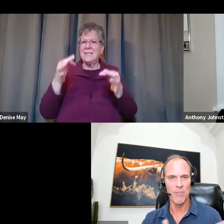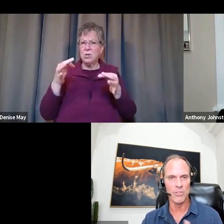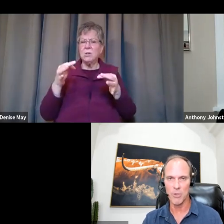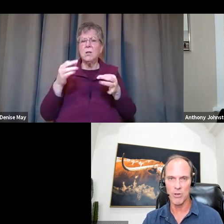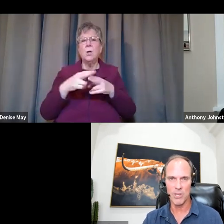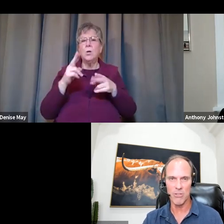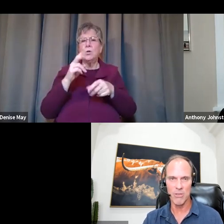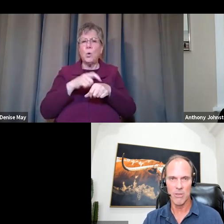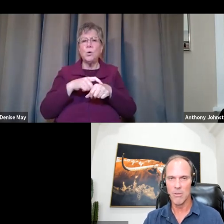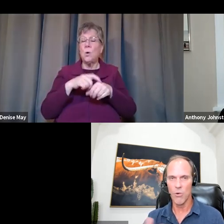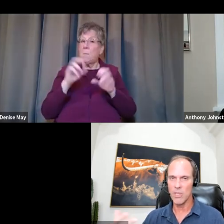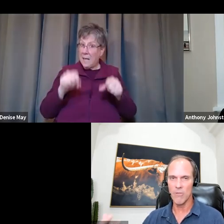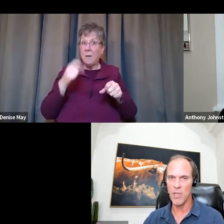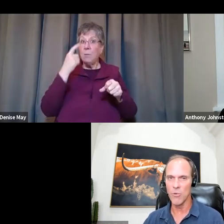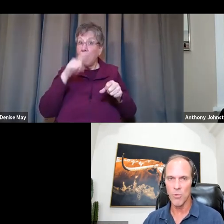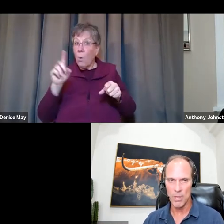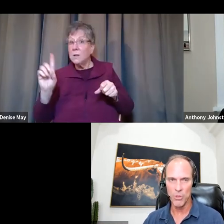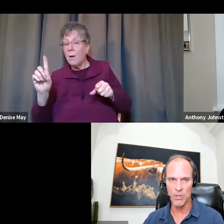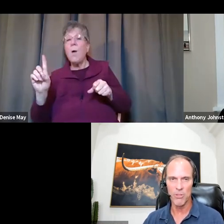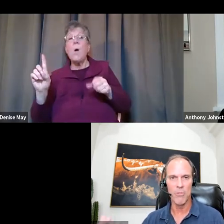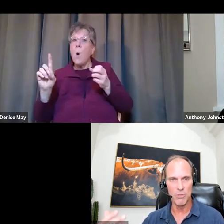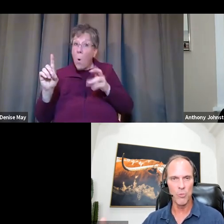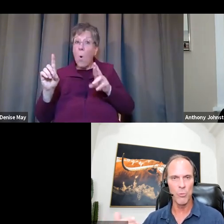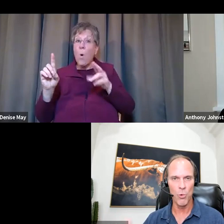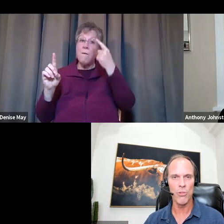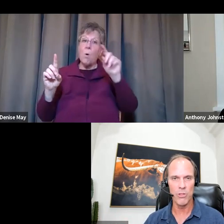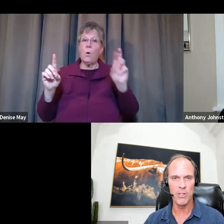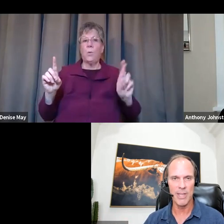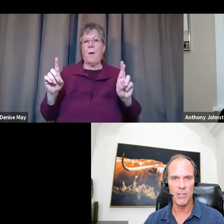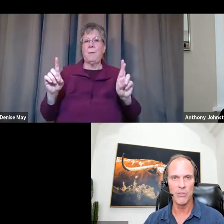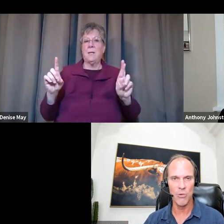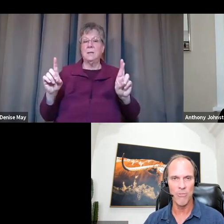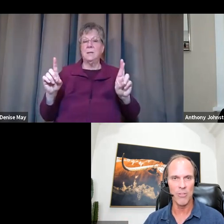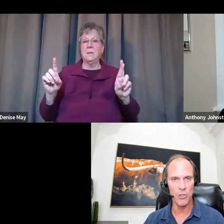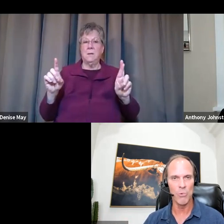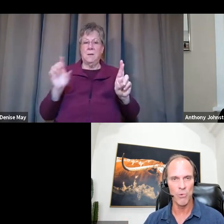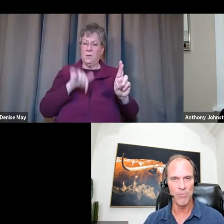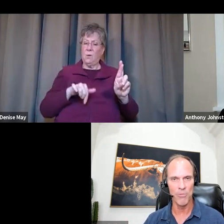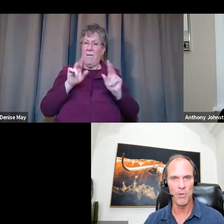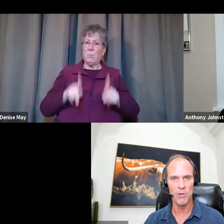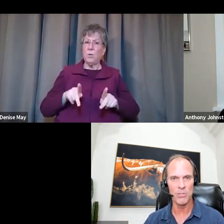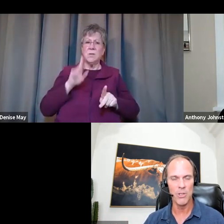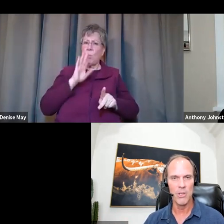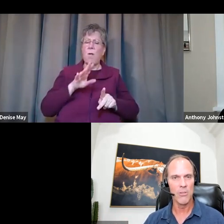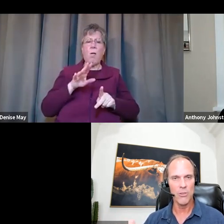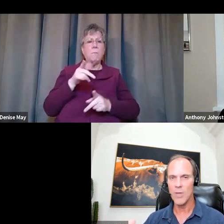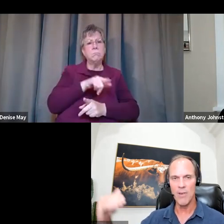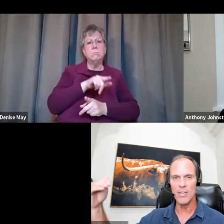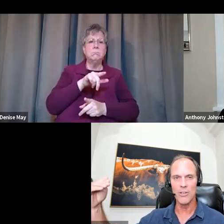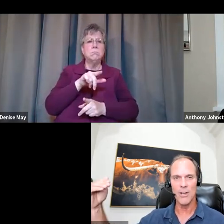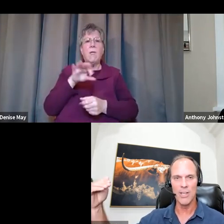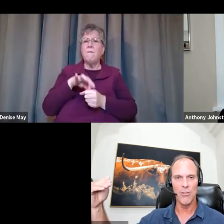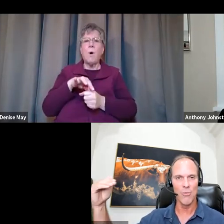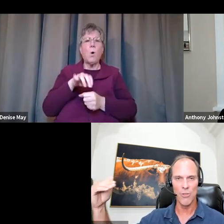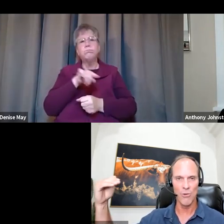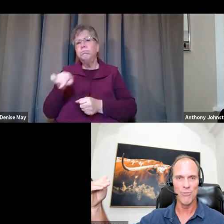forces can favor Democrats or they can favor Republicans. And they're disproportionately likely to affect these peripheral voters. So you have